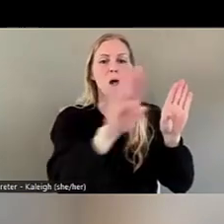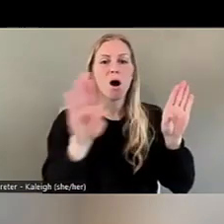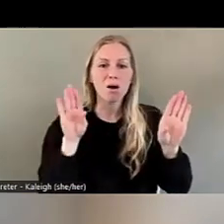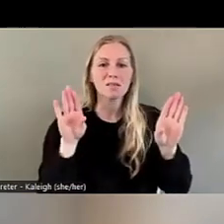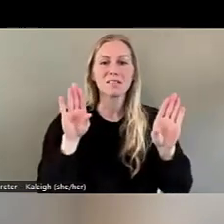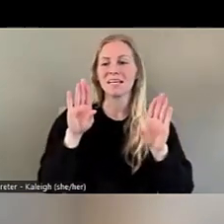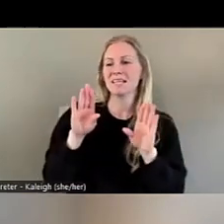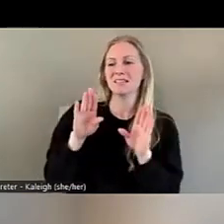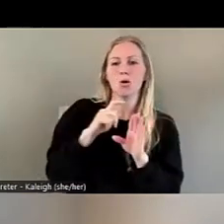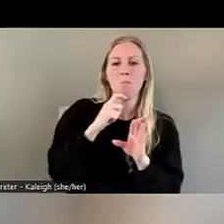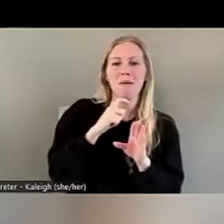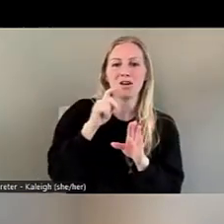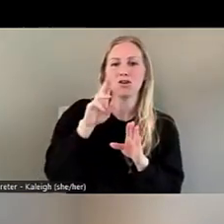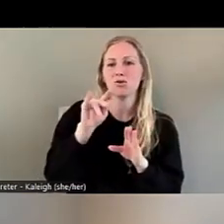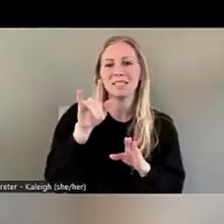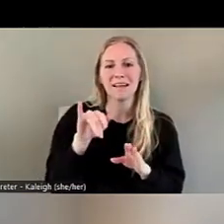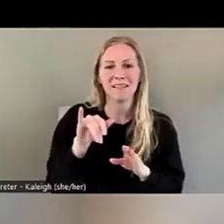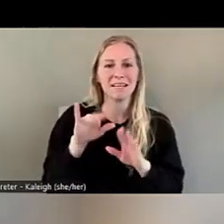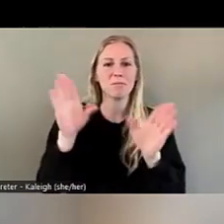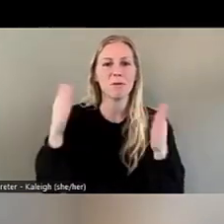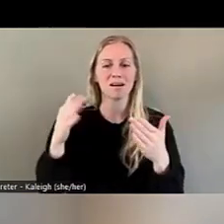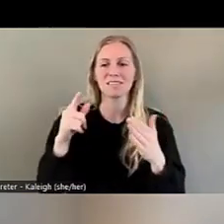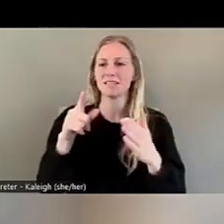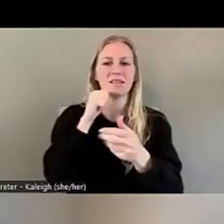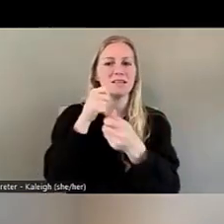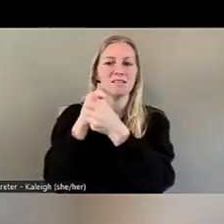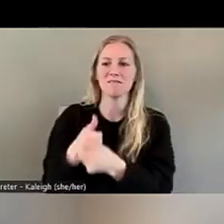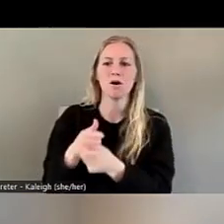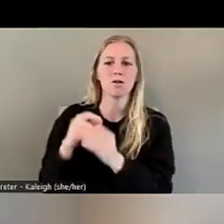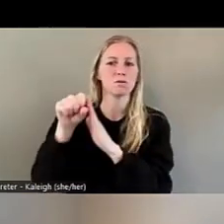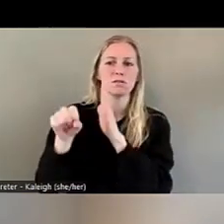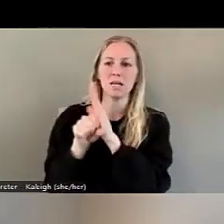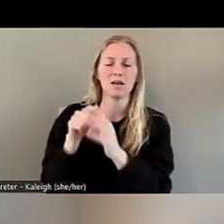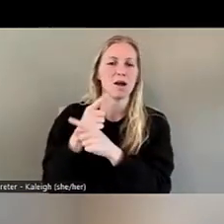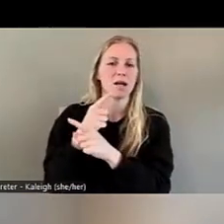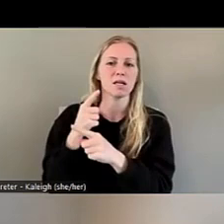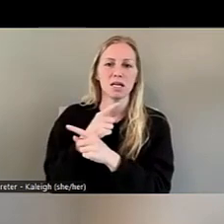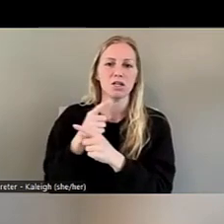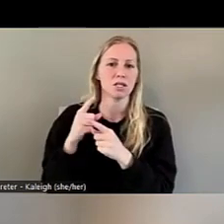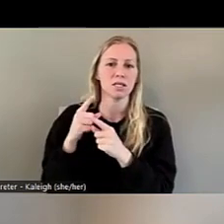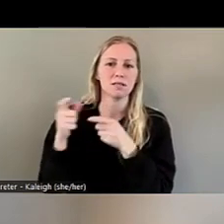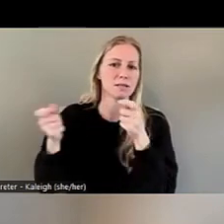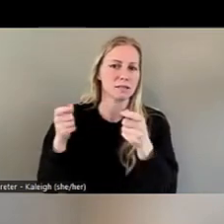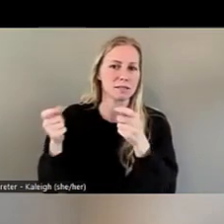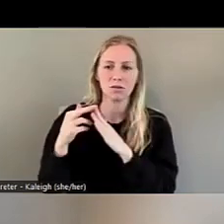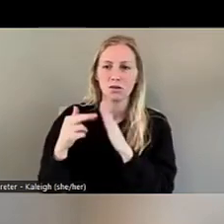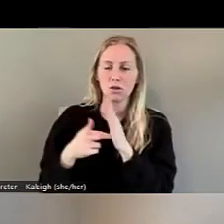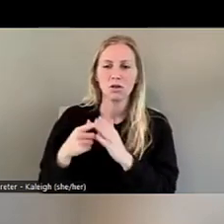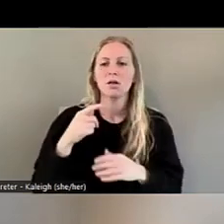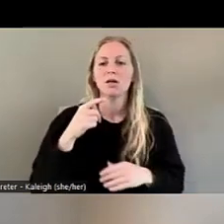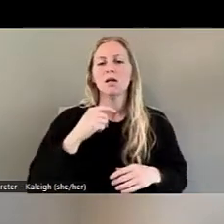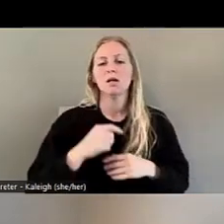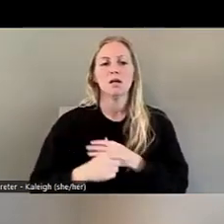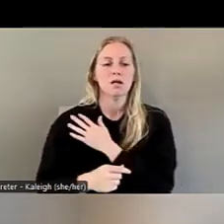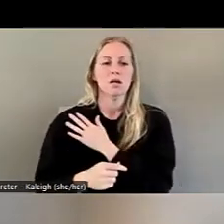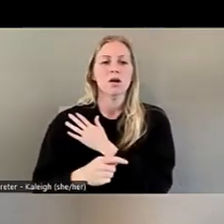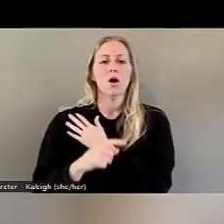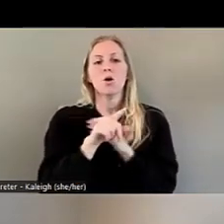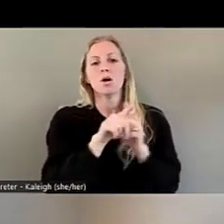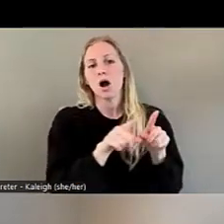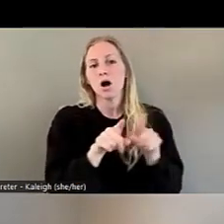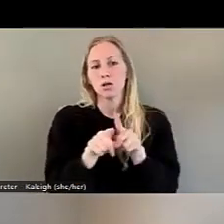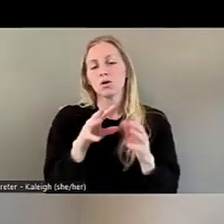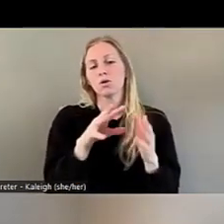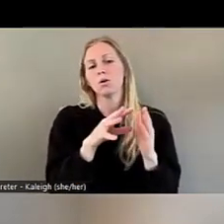law regulations regarding seclusion rooms. We also received a copy of a complaint filed with the State Department